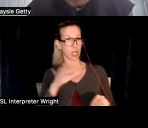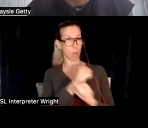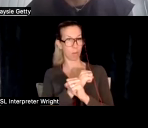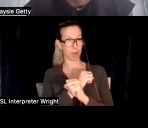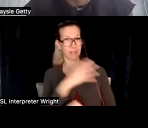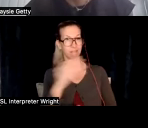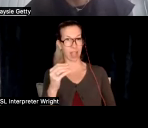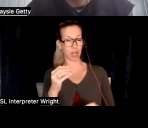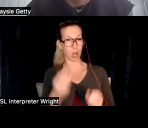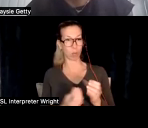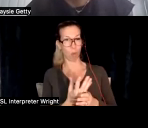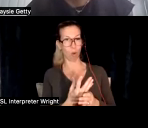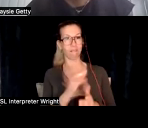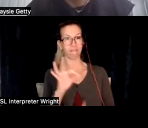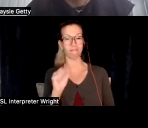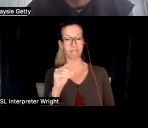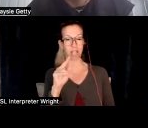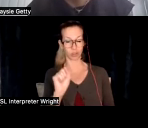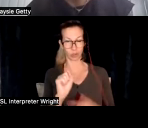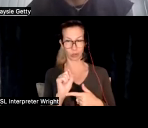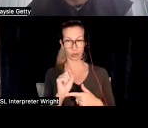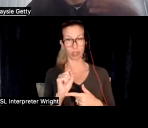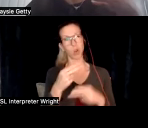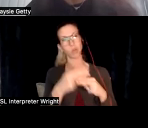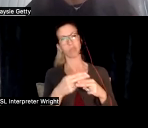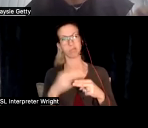sun. We need lots of it. And so